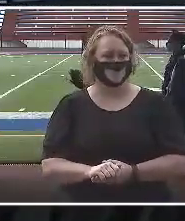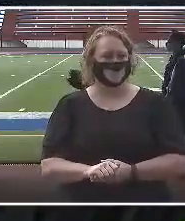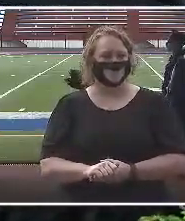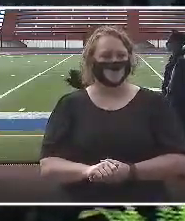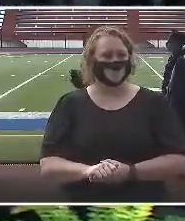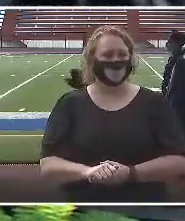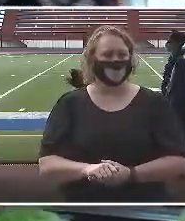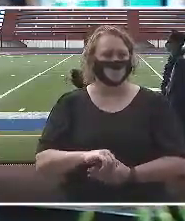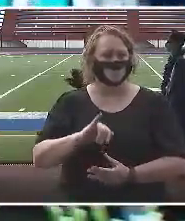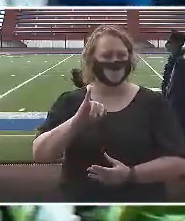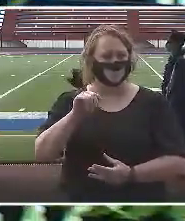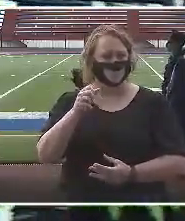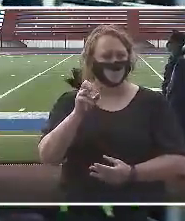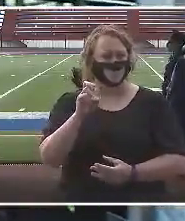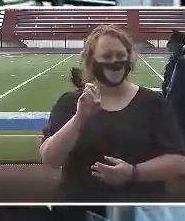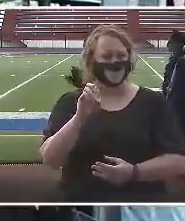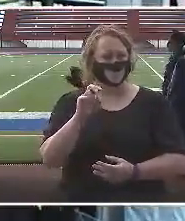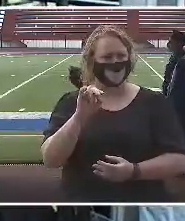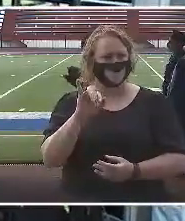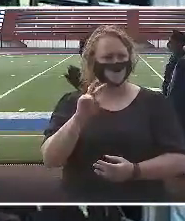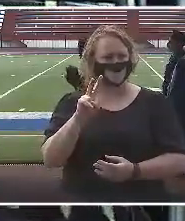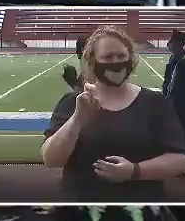Kevin Hong.